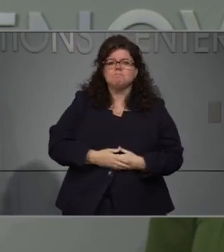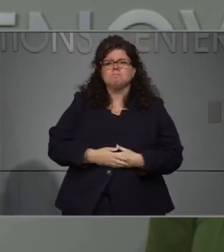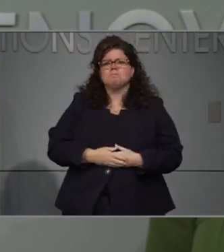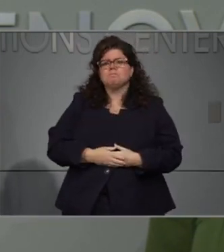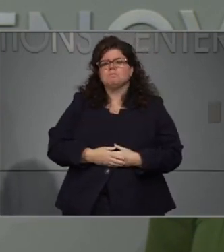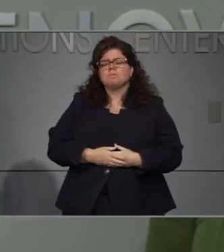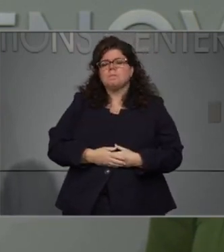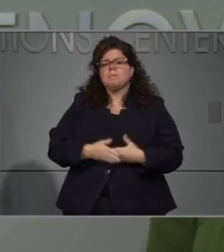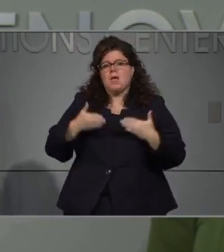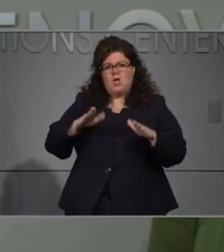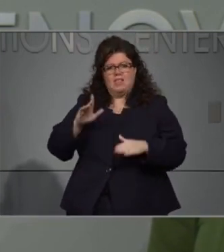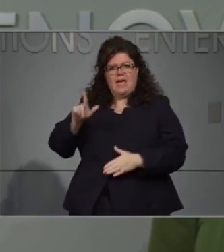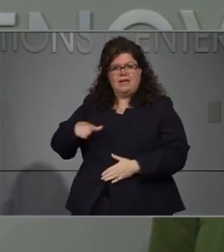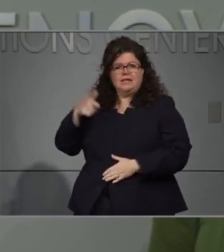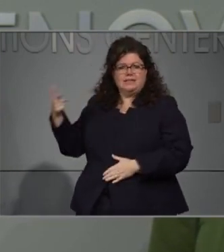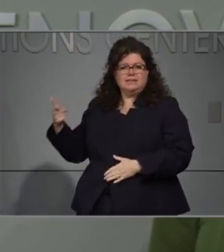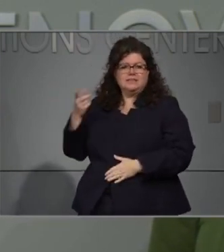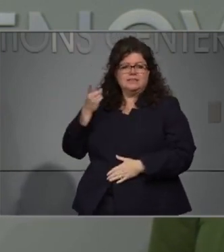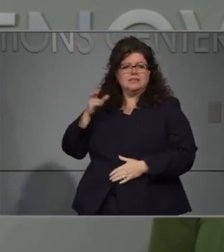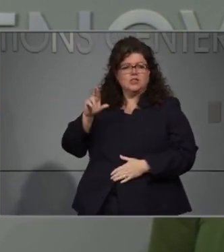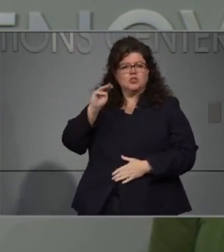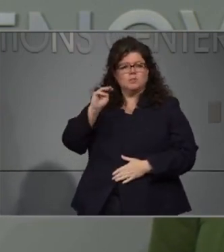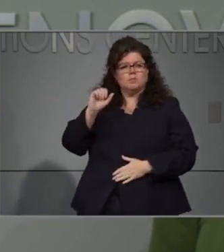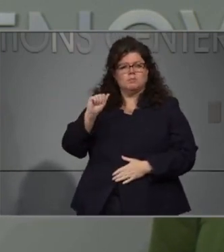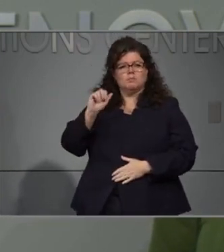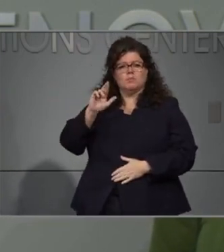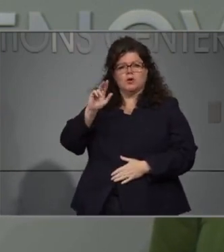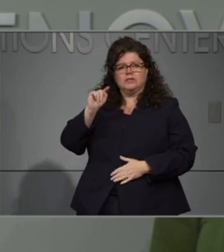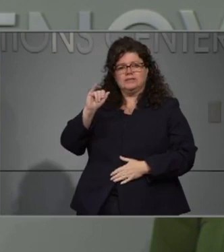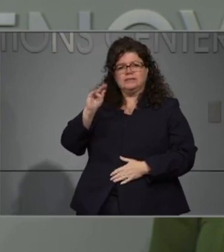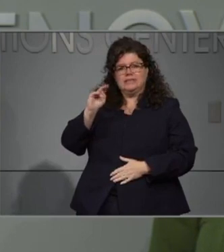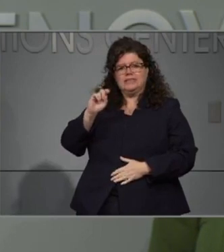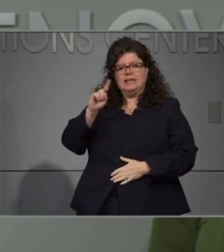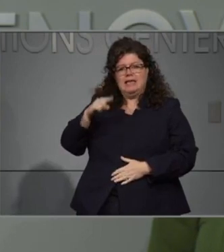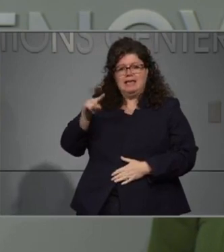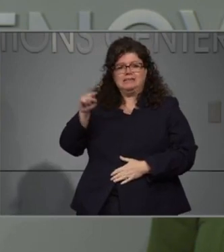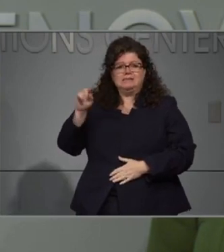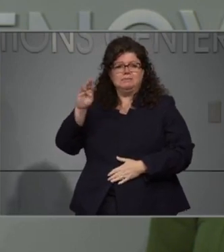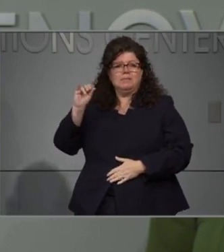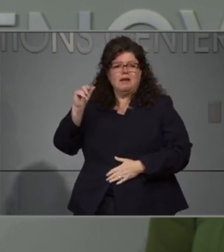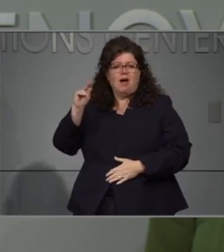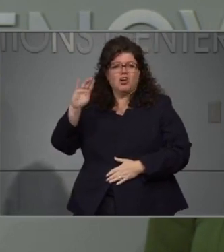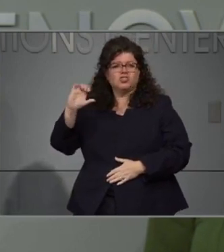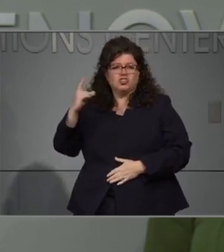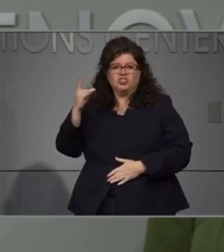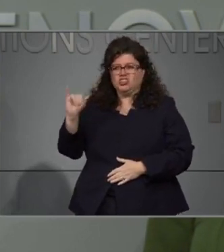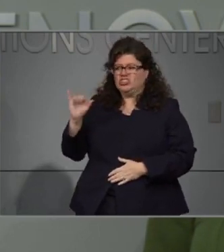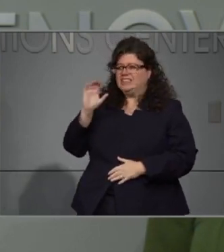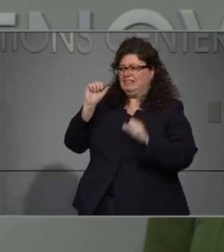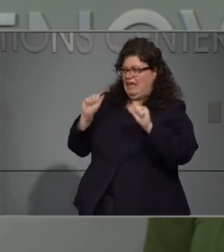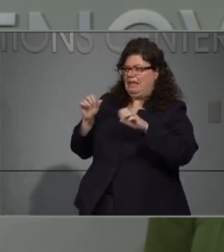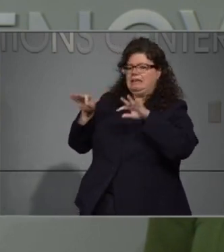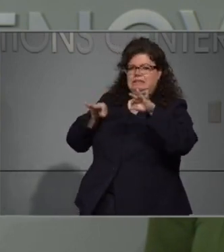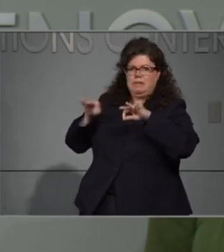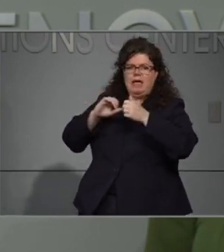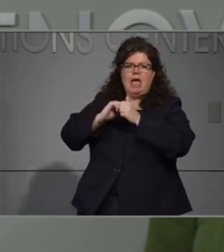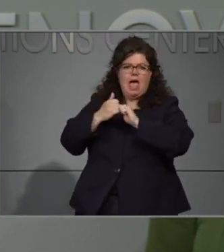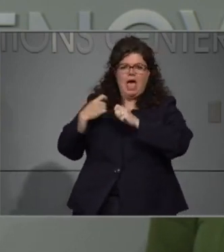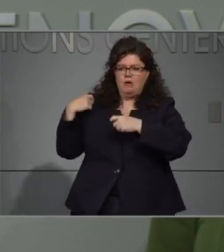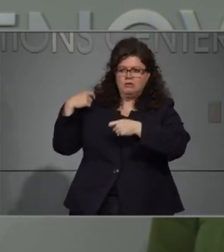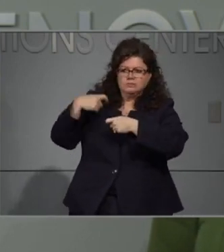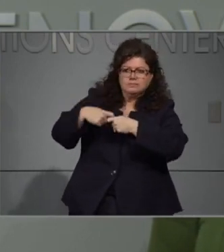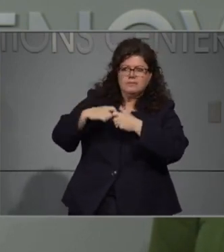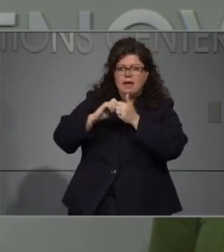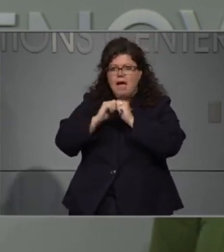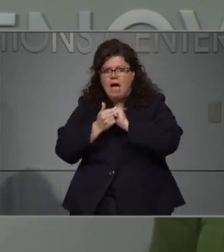to Dr. Martinez Bianchi for more about how we can make sure those in our Latinx and Hispanic communities get